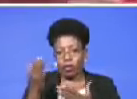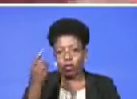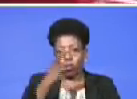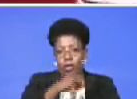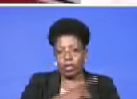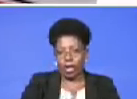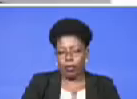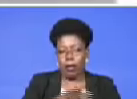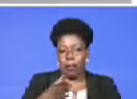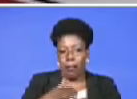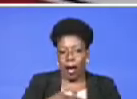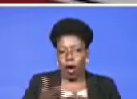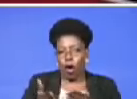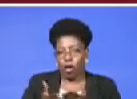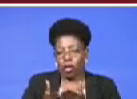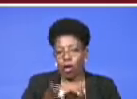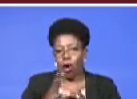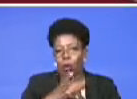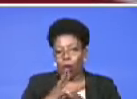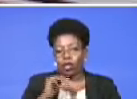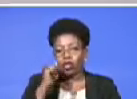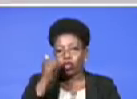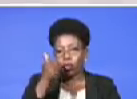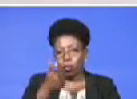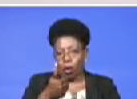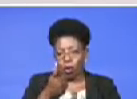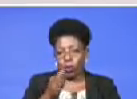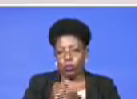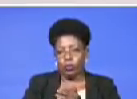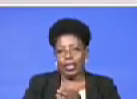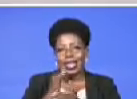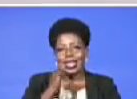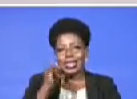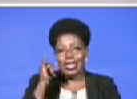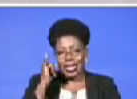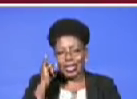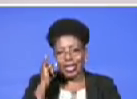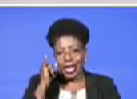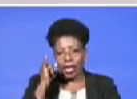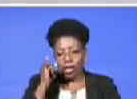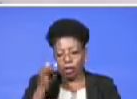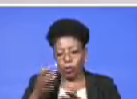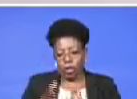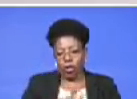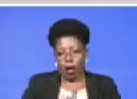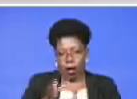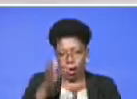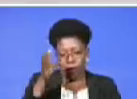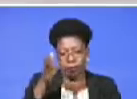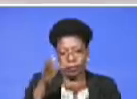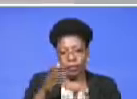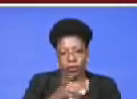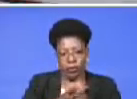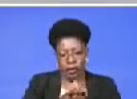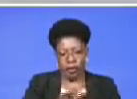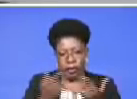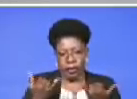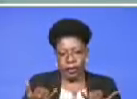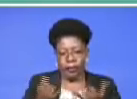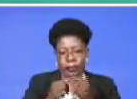on the waters at 9 o'clock tomorrow with the second series race. But yesterday it was the cup races, but how that went, let's now go to the